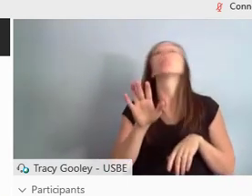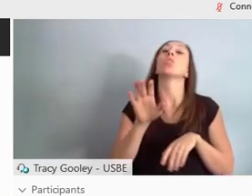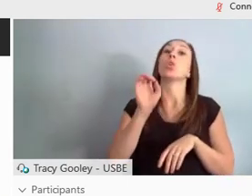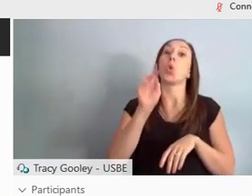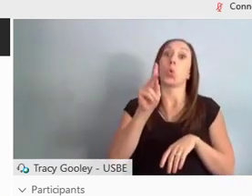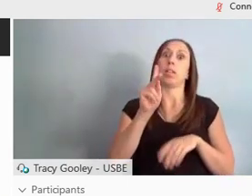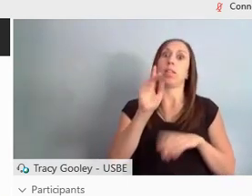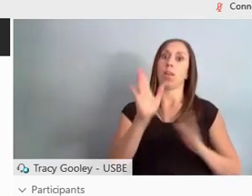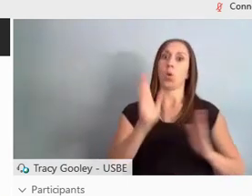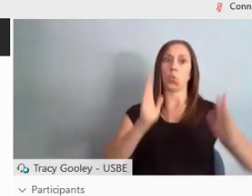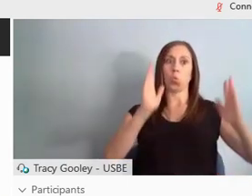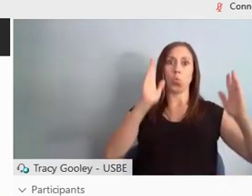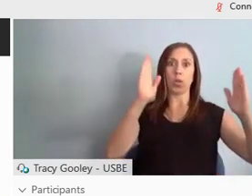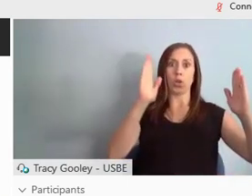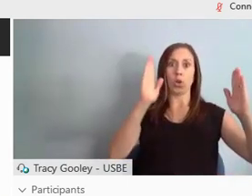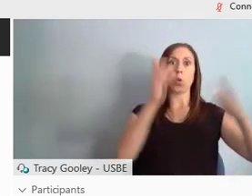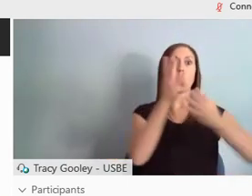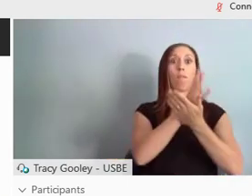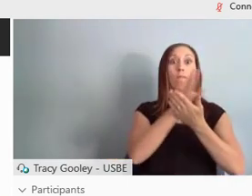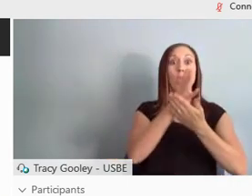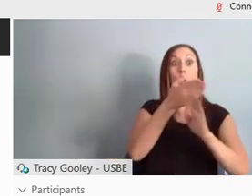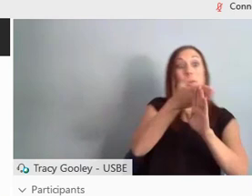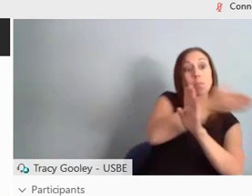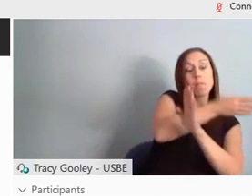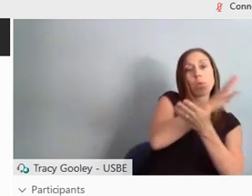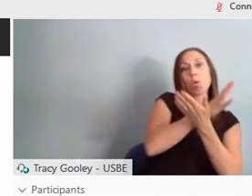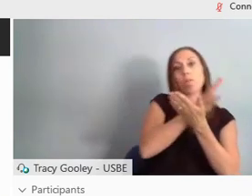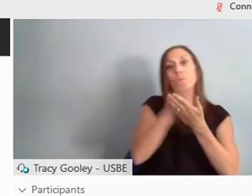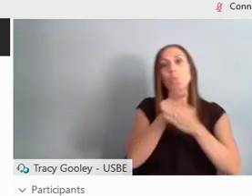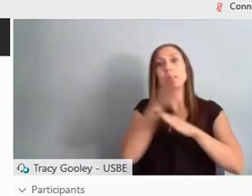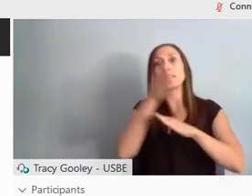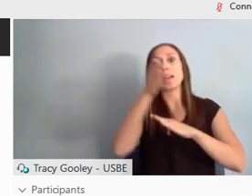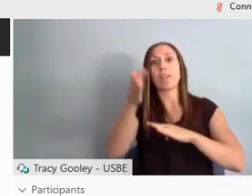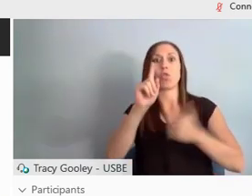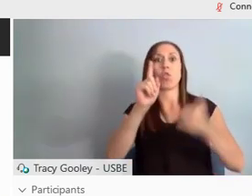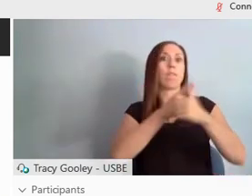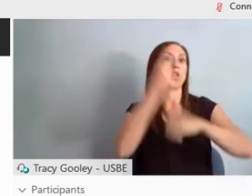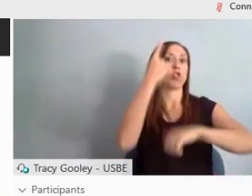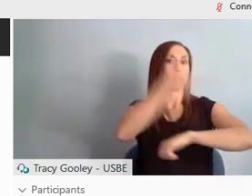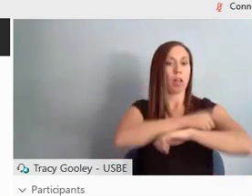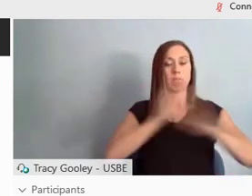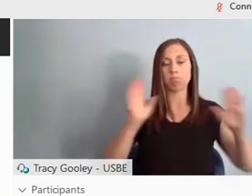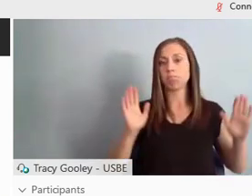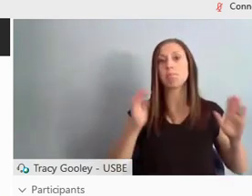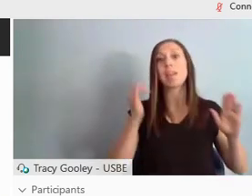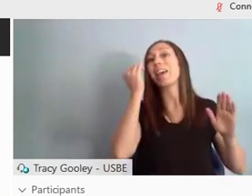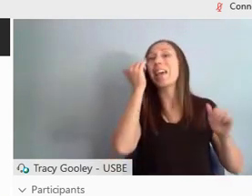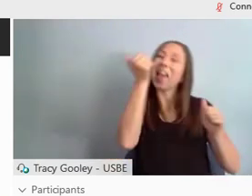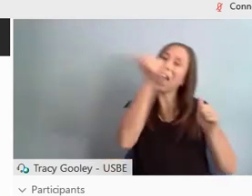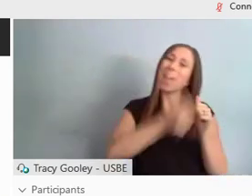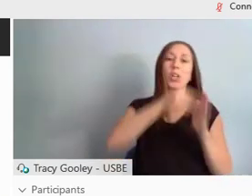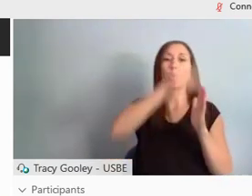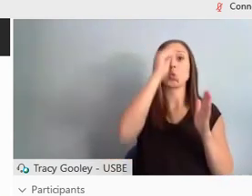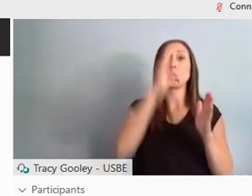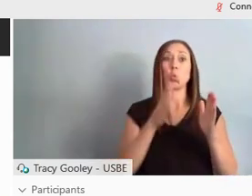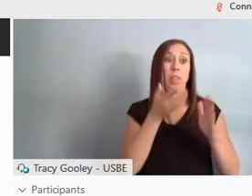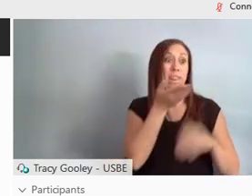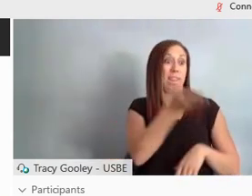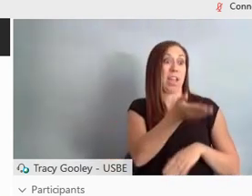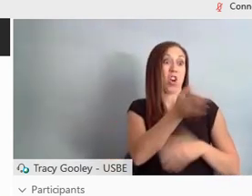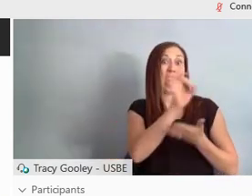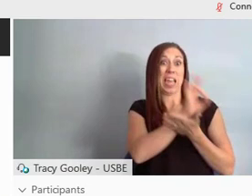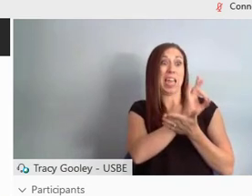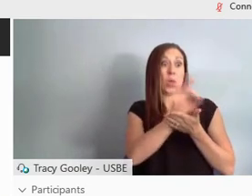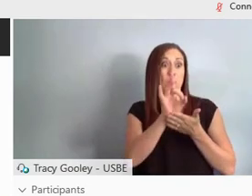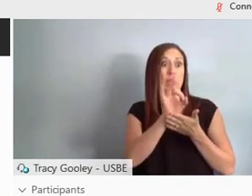The assessment window, 4 weeks before the first day to 4 weeks after the first day. Any student who is there during that